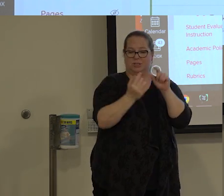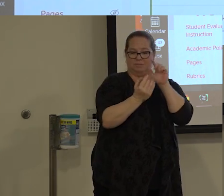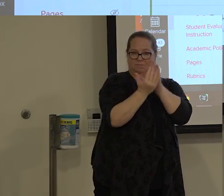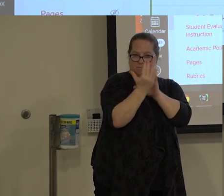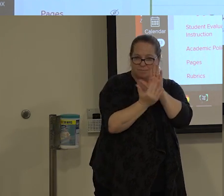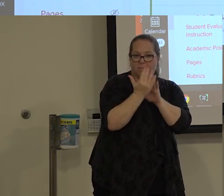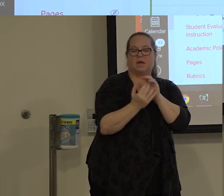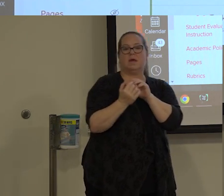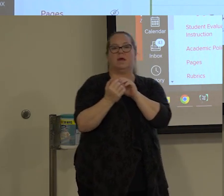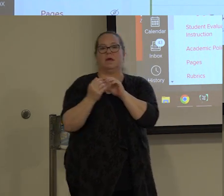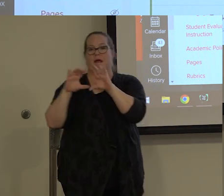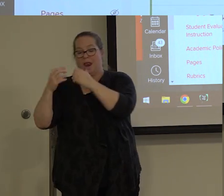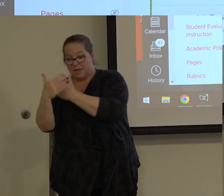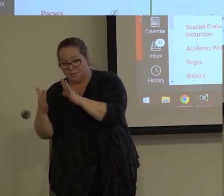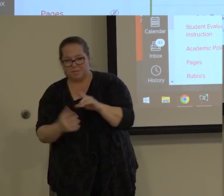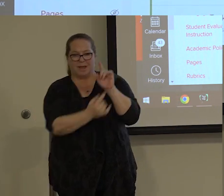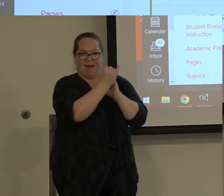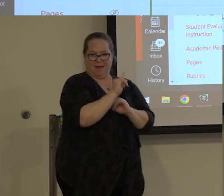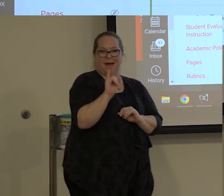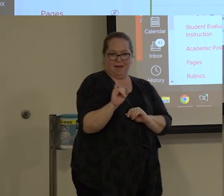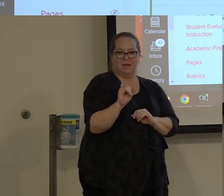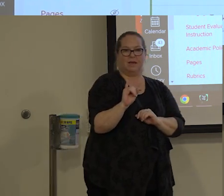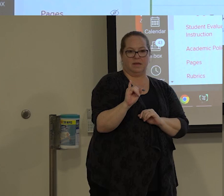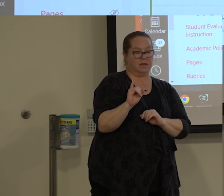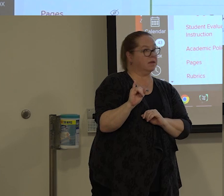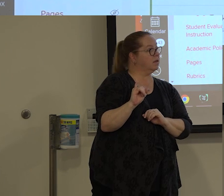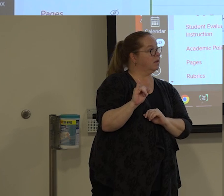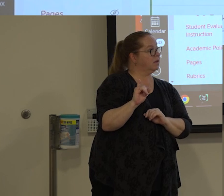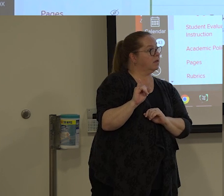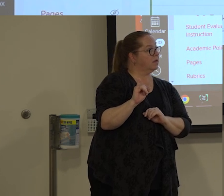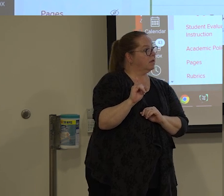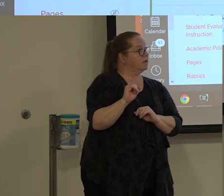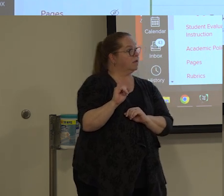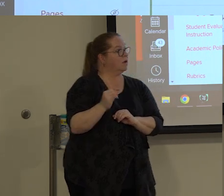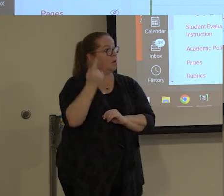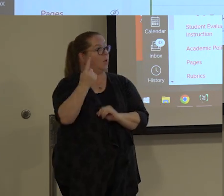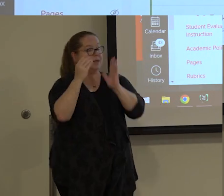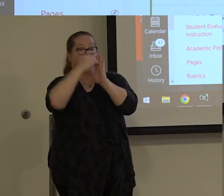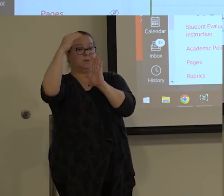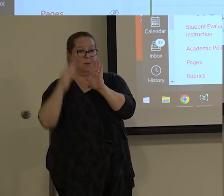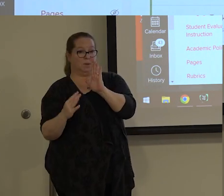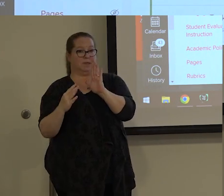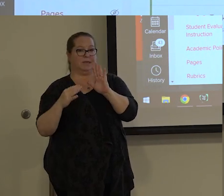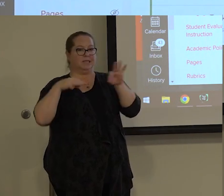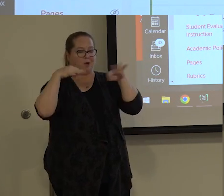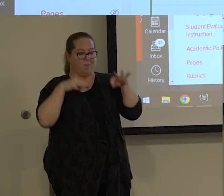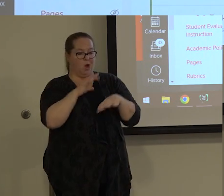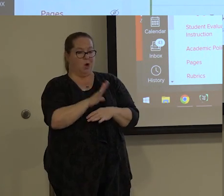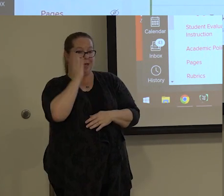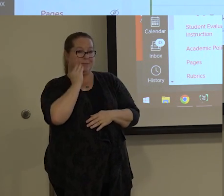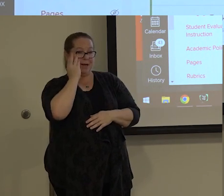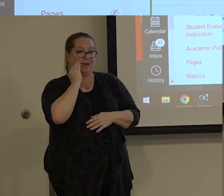and who have also taken it in the classroom after their experience in individualized instruction. One student in particular described to me her experience